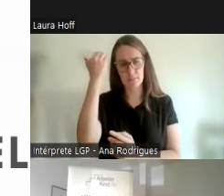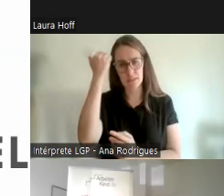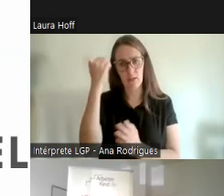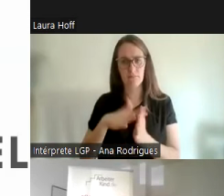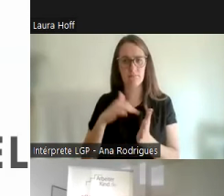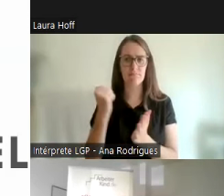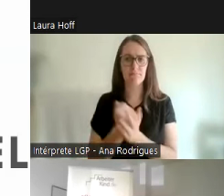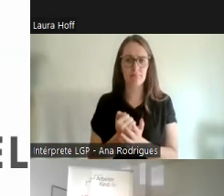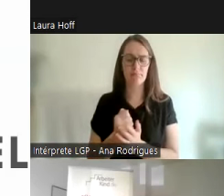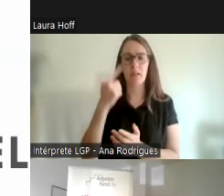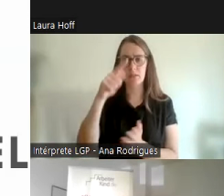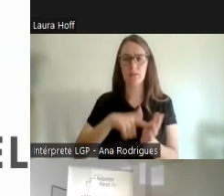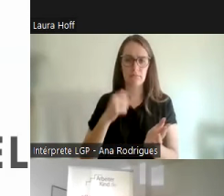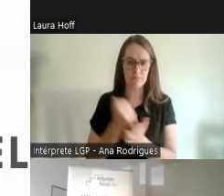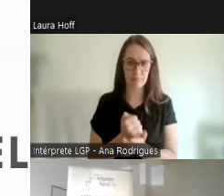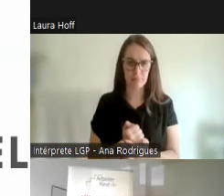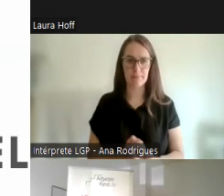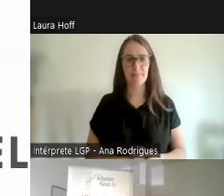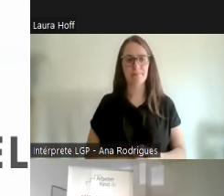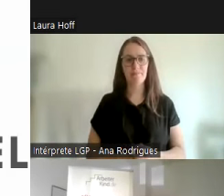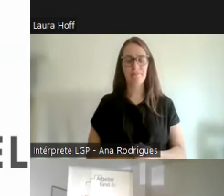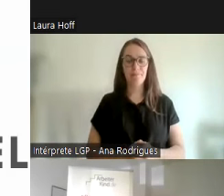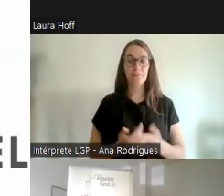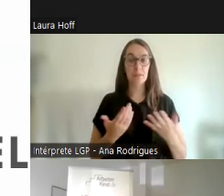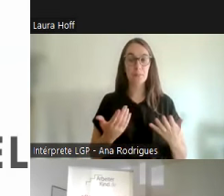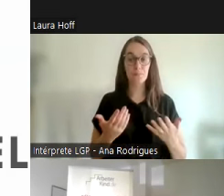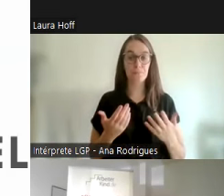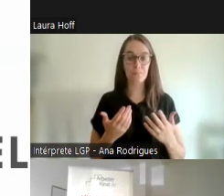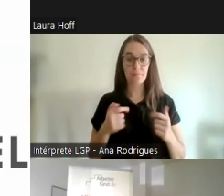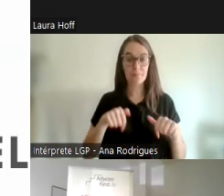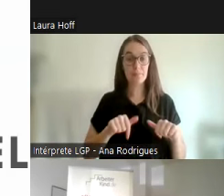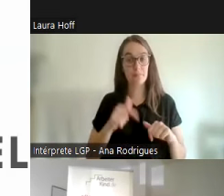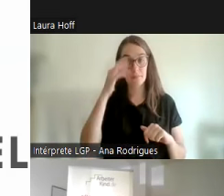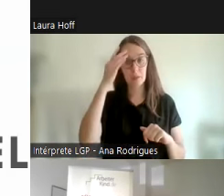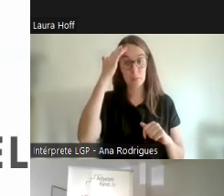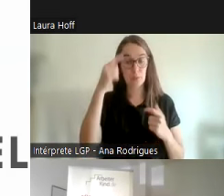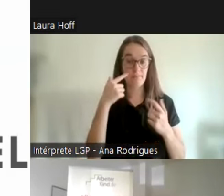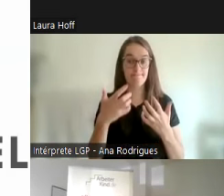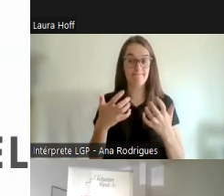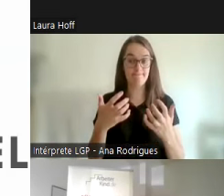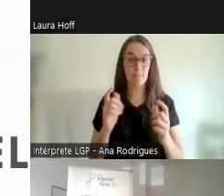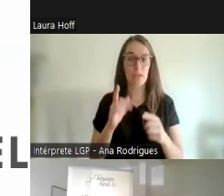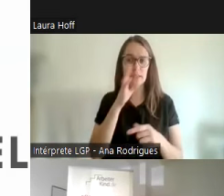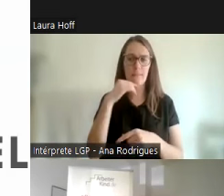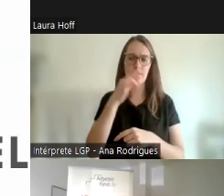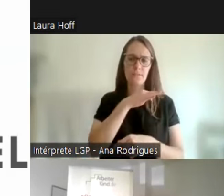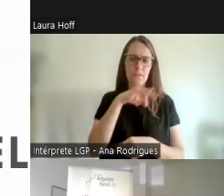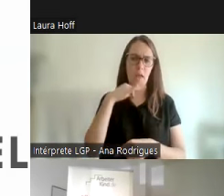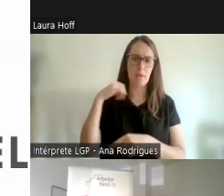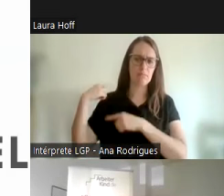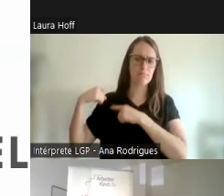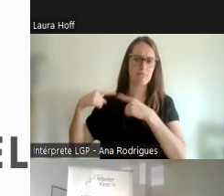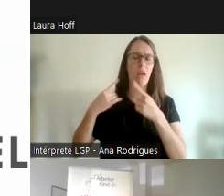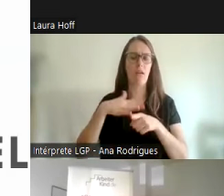So that's 4 times as many. So these numbers show that social background, and especially parents'